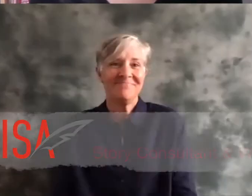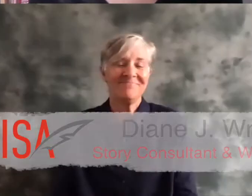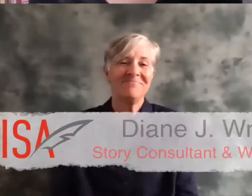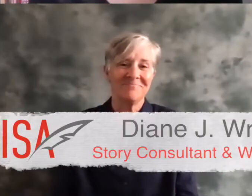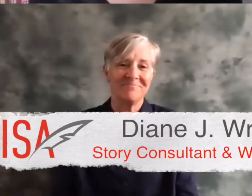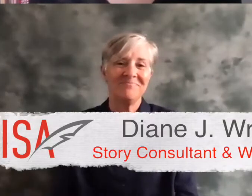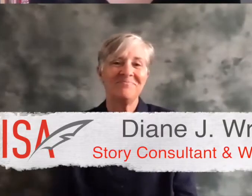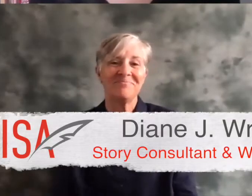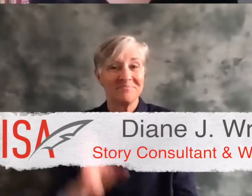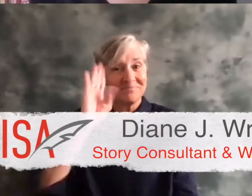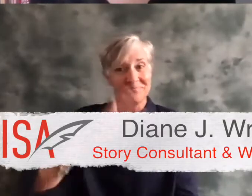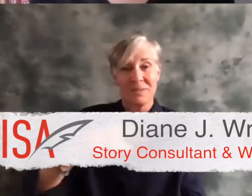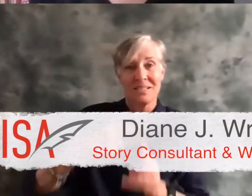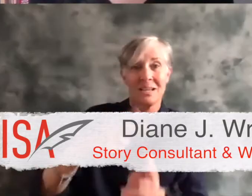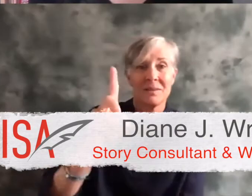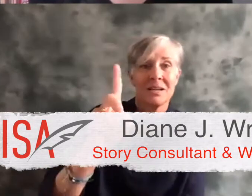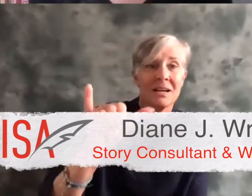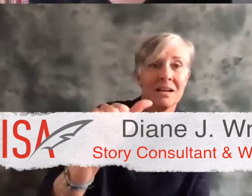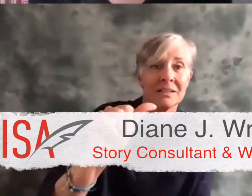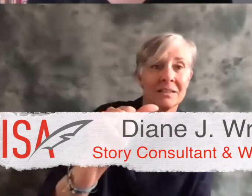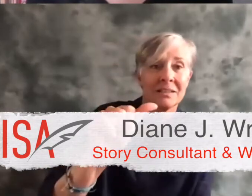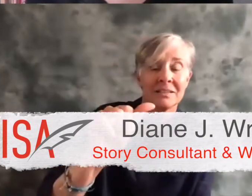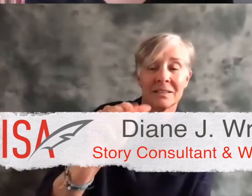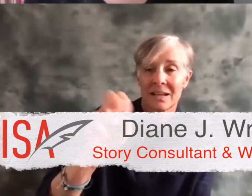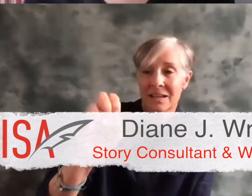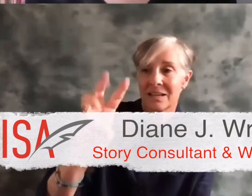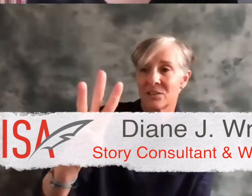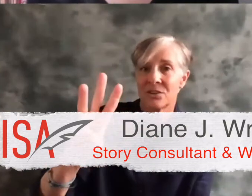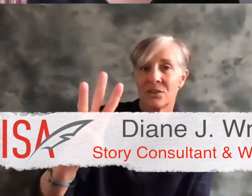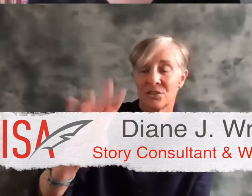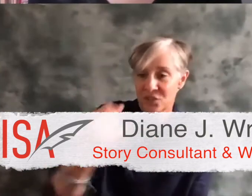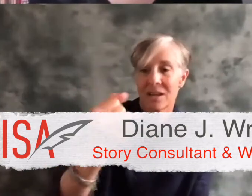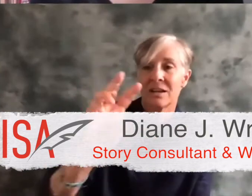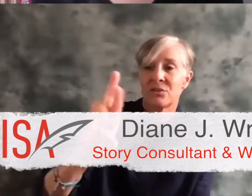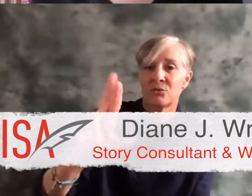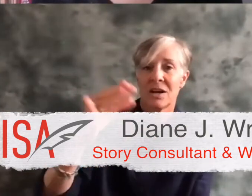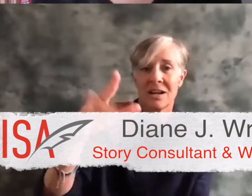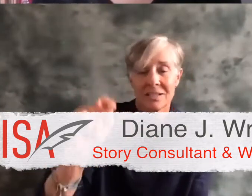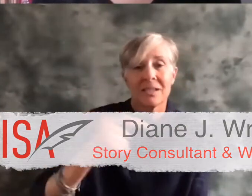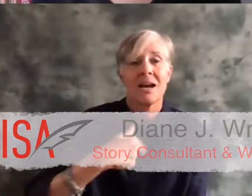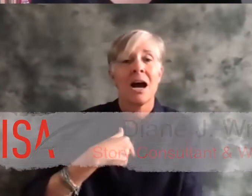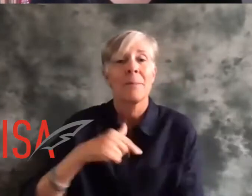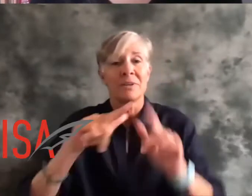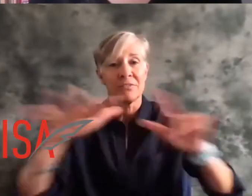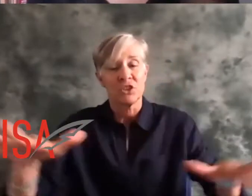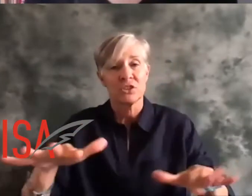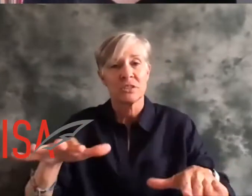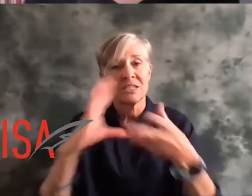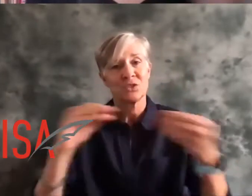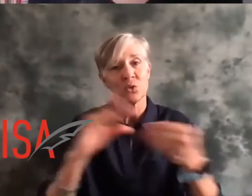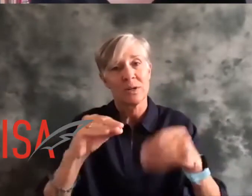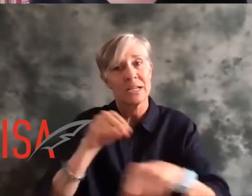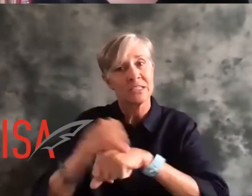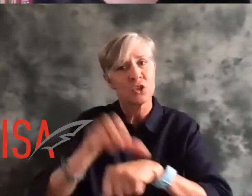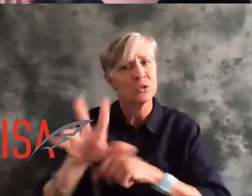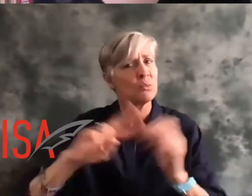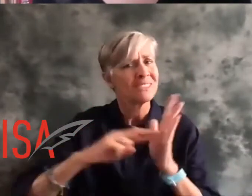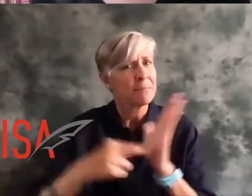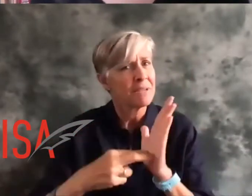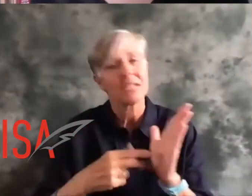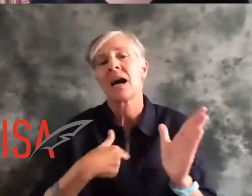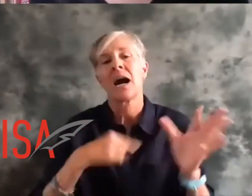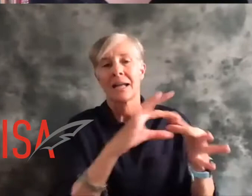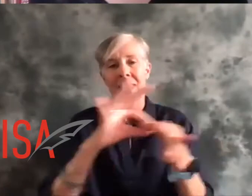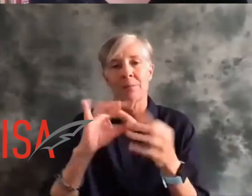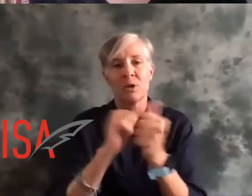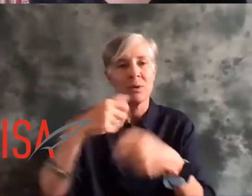stuff. I'm Diane J Wright. I am a diversity story consultant. And what that means is I collaborate